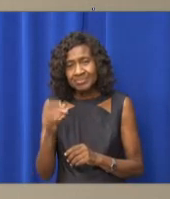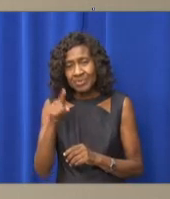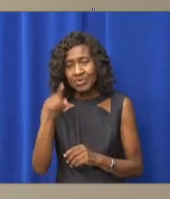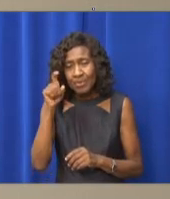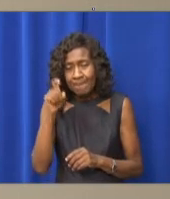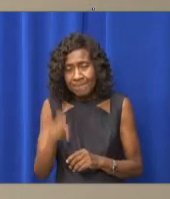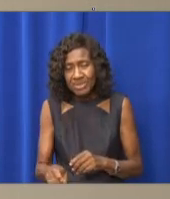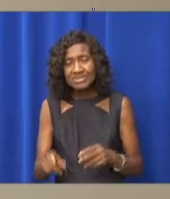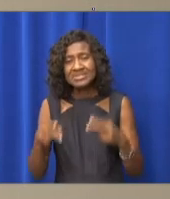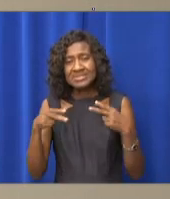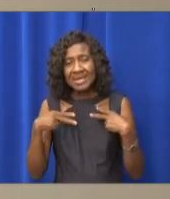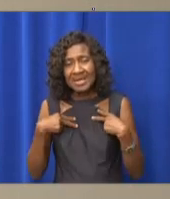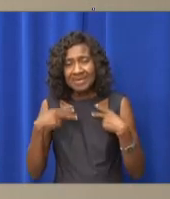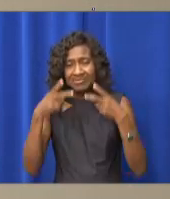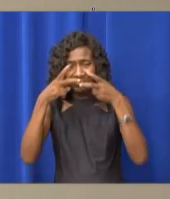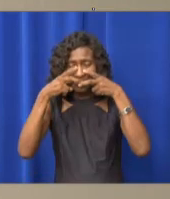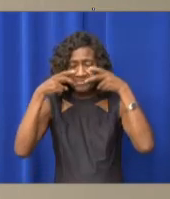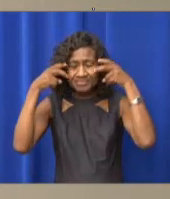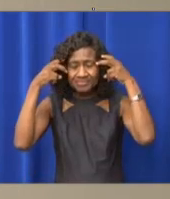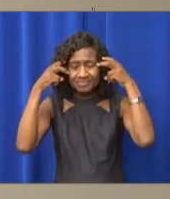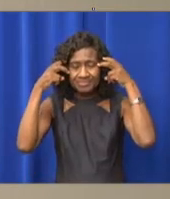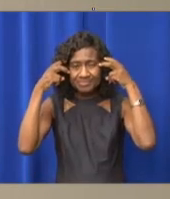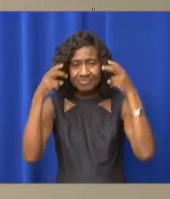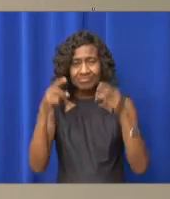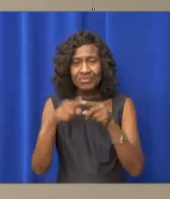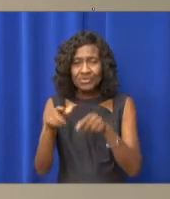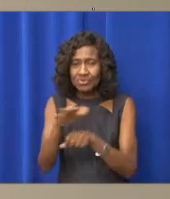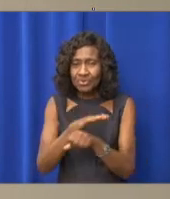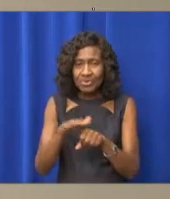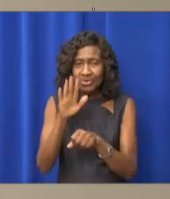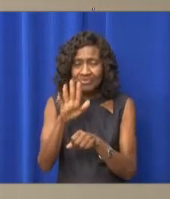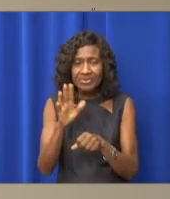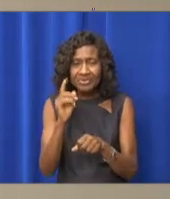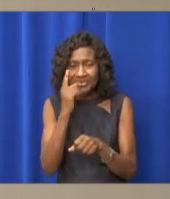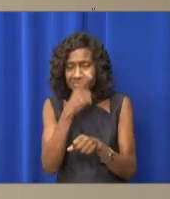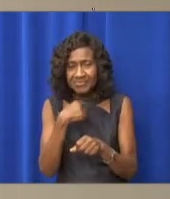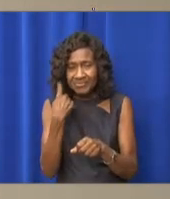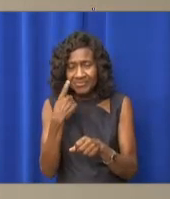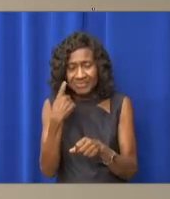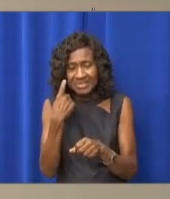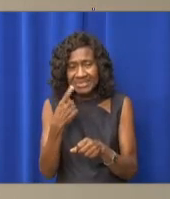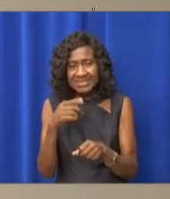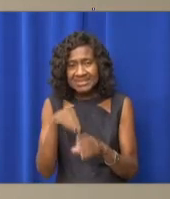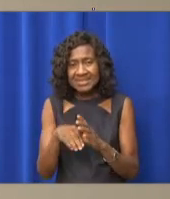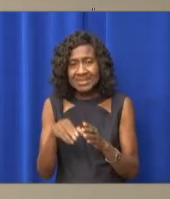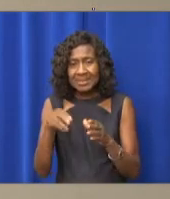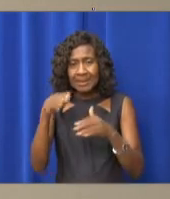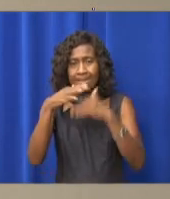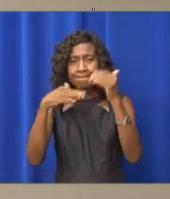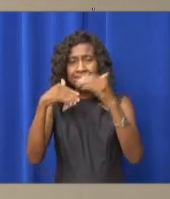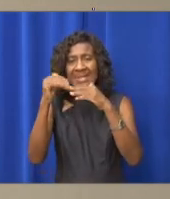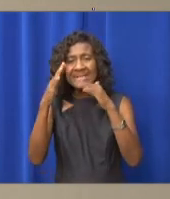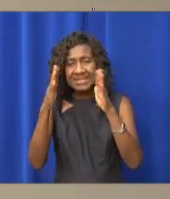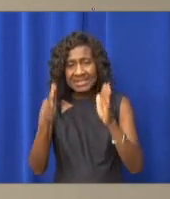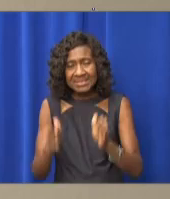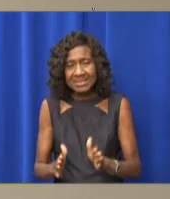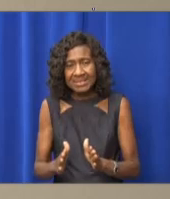face coverings entering public buildings, like supermarkets, pharmacies, etc.